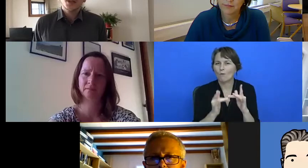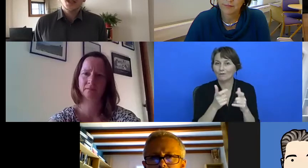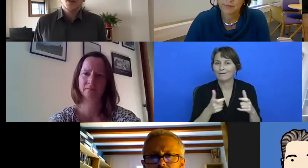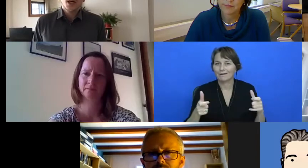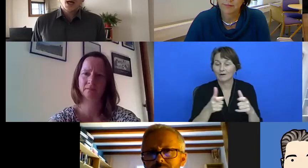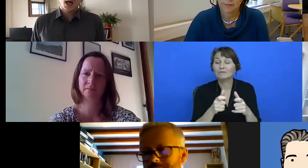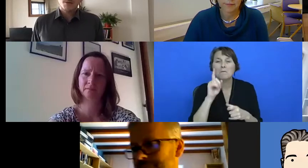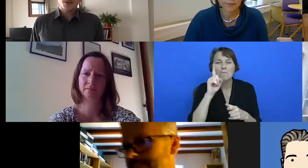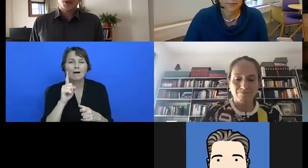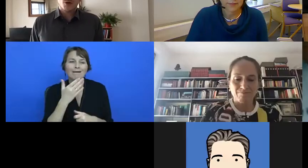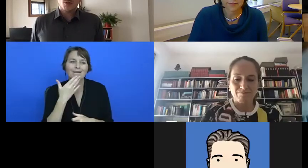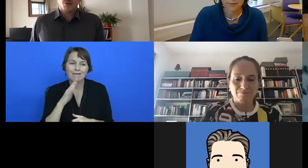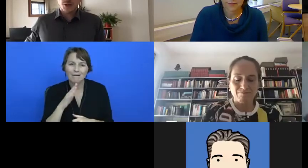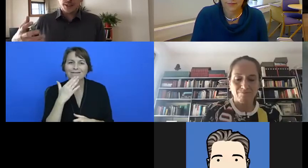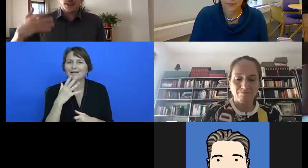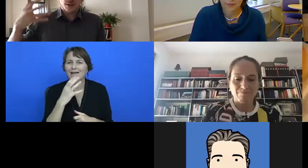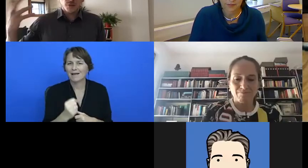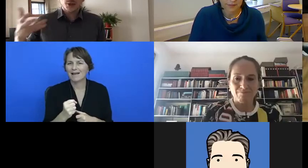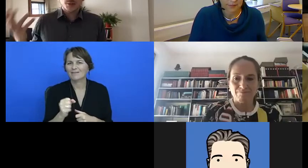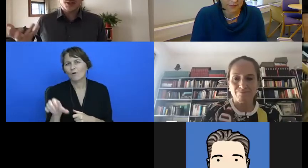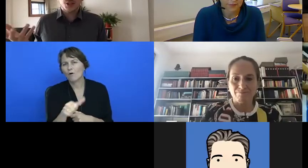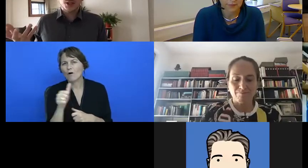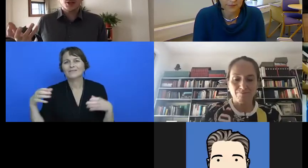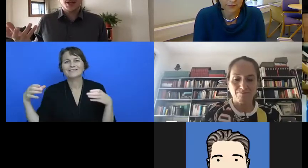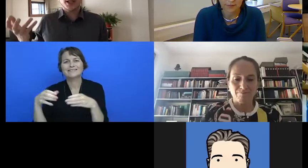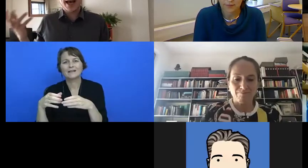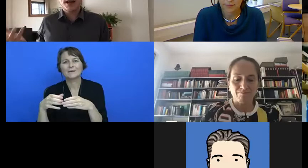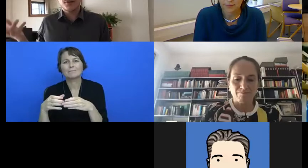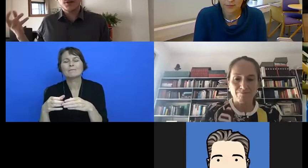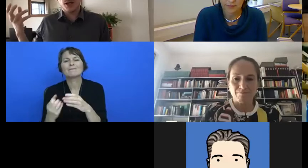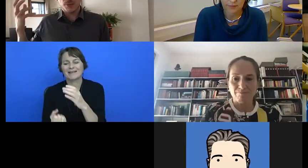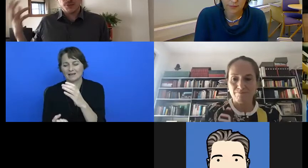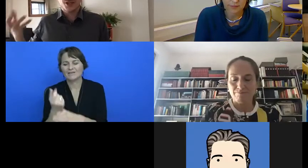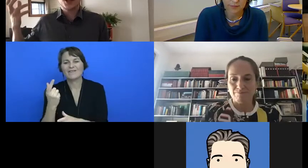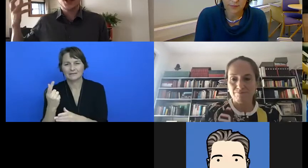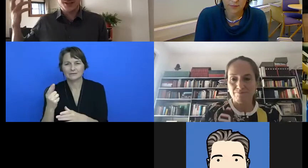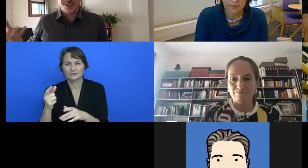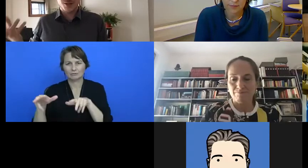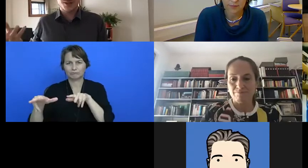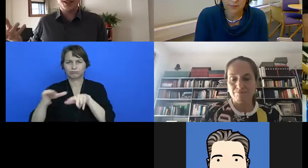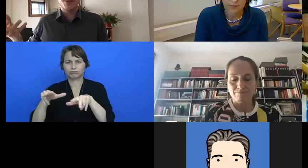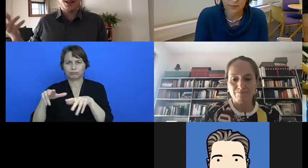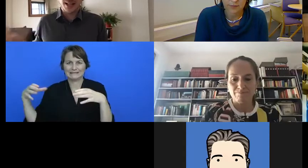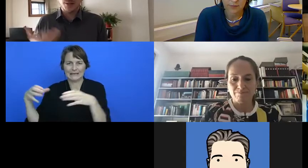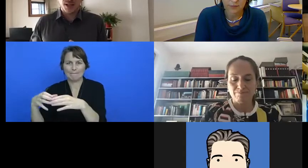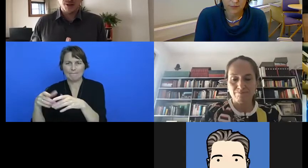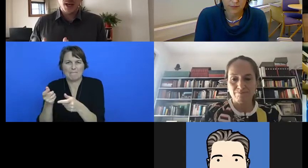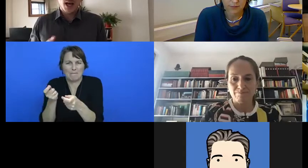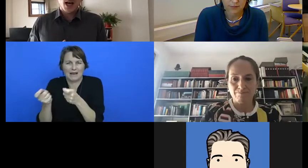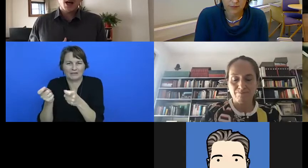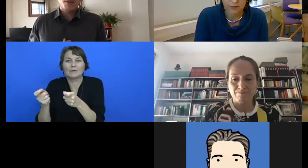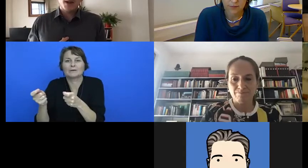management team. So we were in that fortunate position to actually have a professional events management team help us